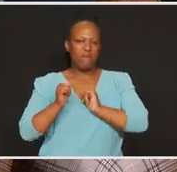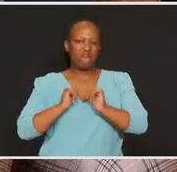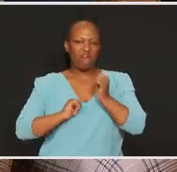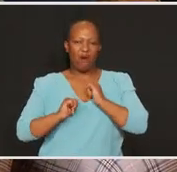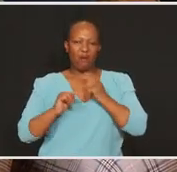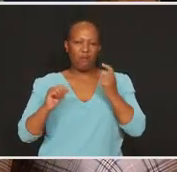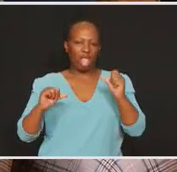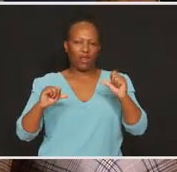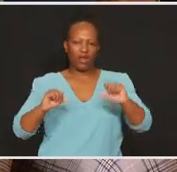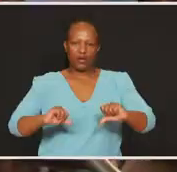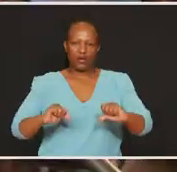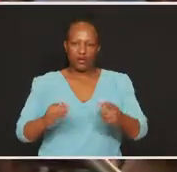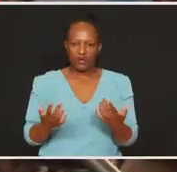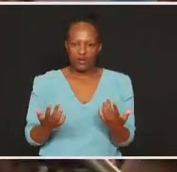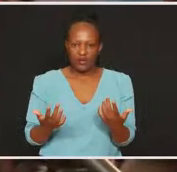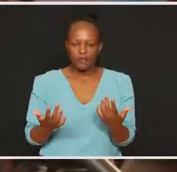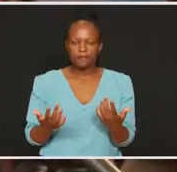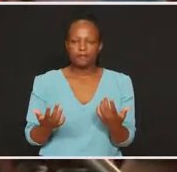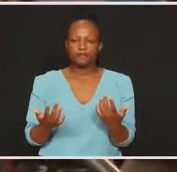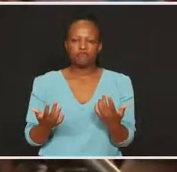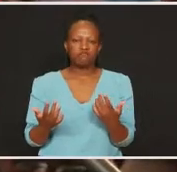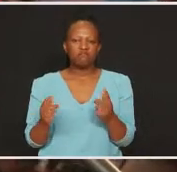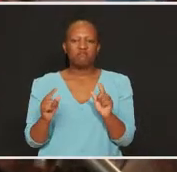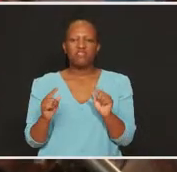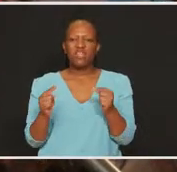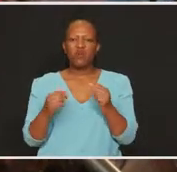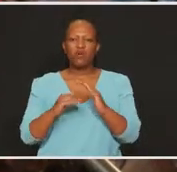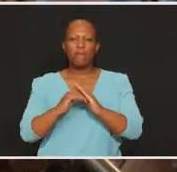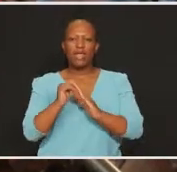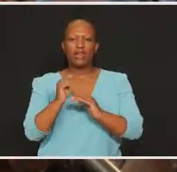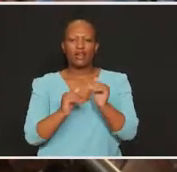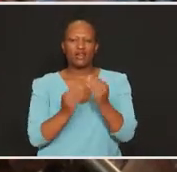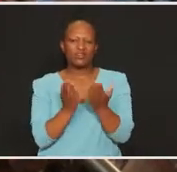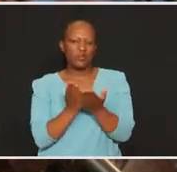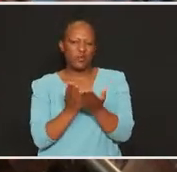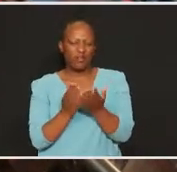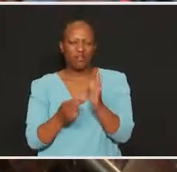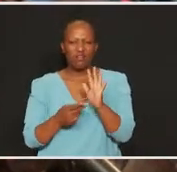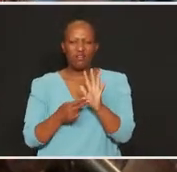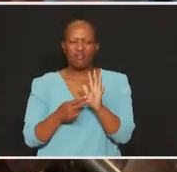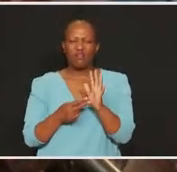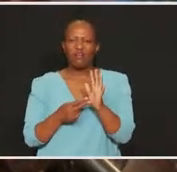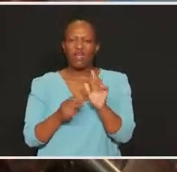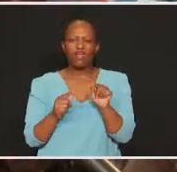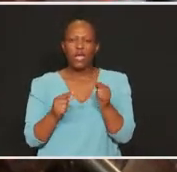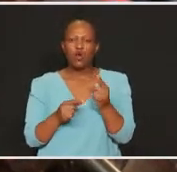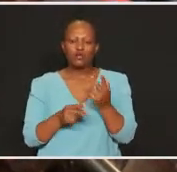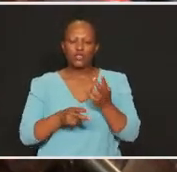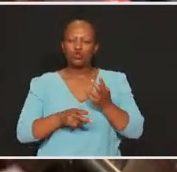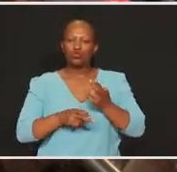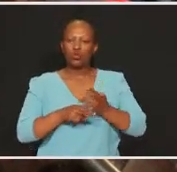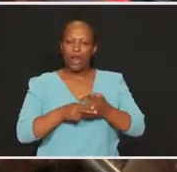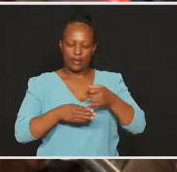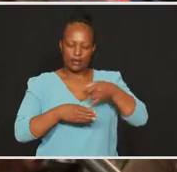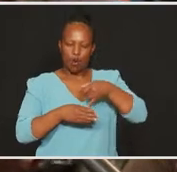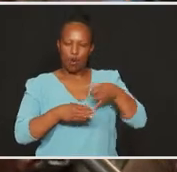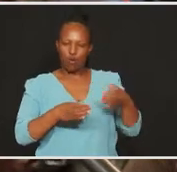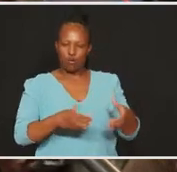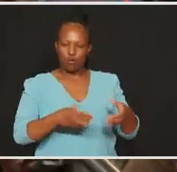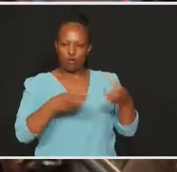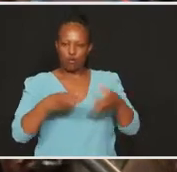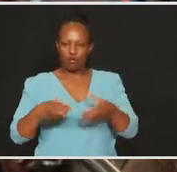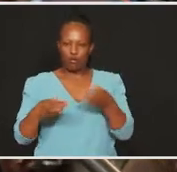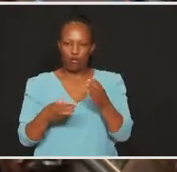cannot even build their the school they cannot even eradicate or relevate the pit trailers for their schools